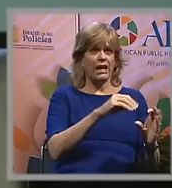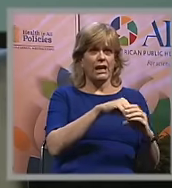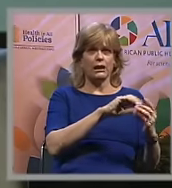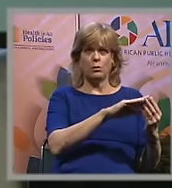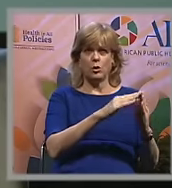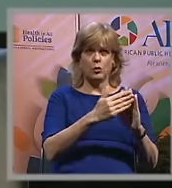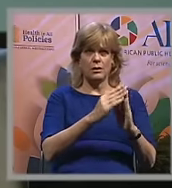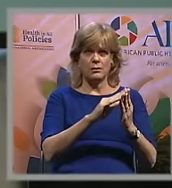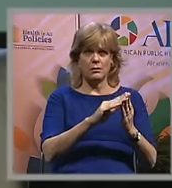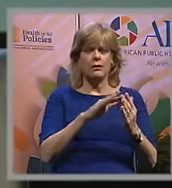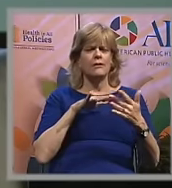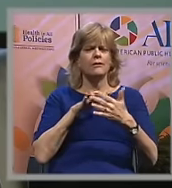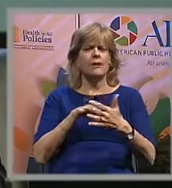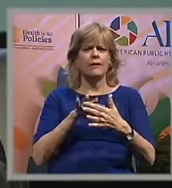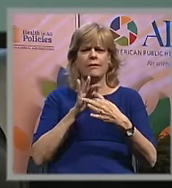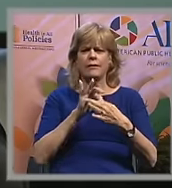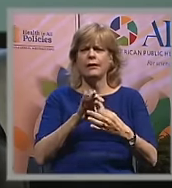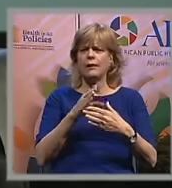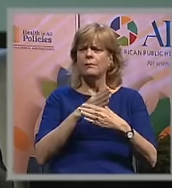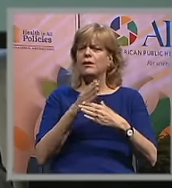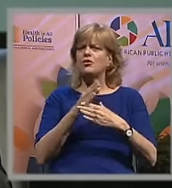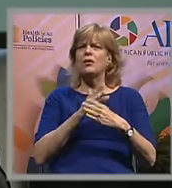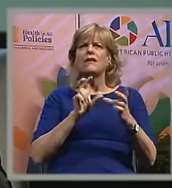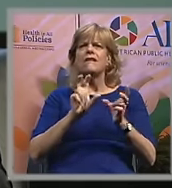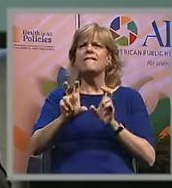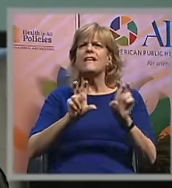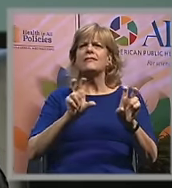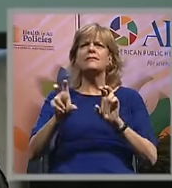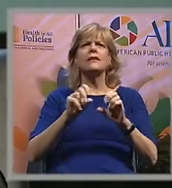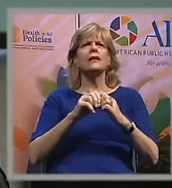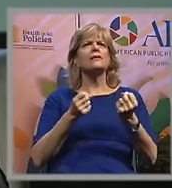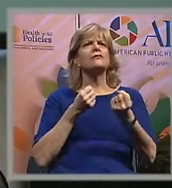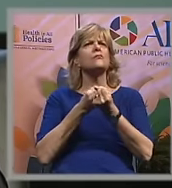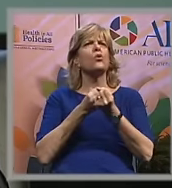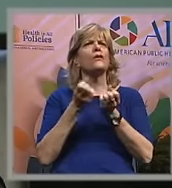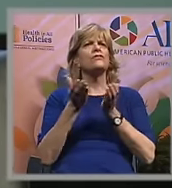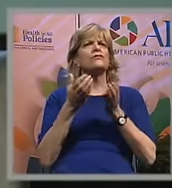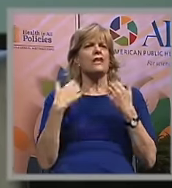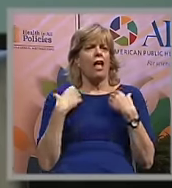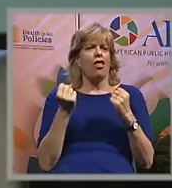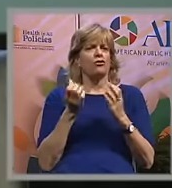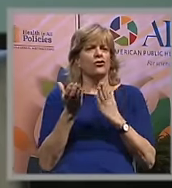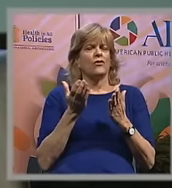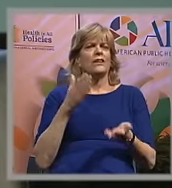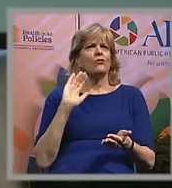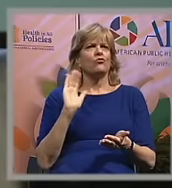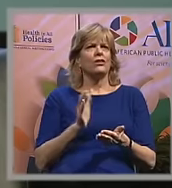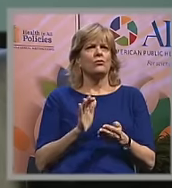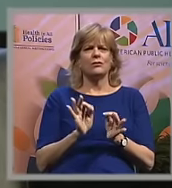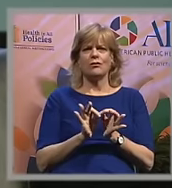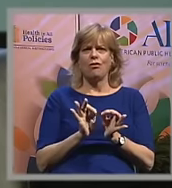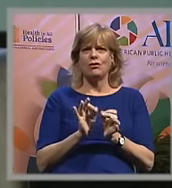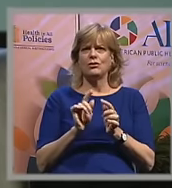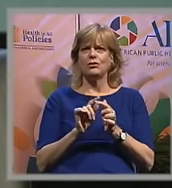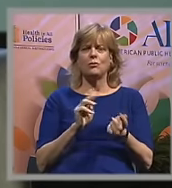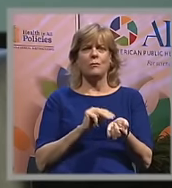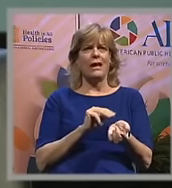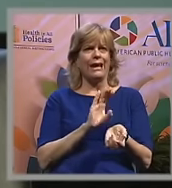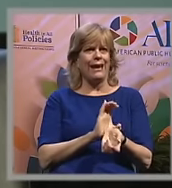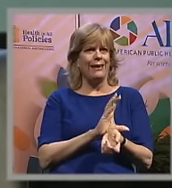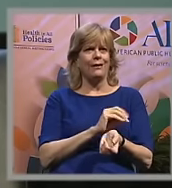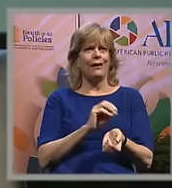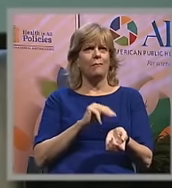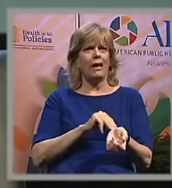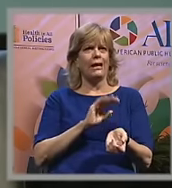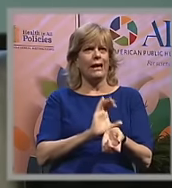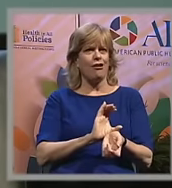studying the link between investing in supportive services, health services, and reducing costs to Medicaid and to